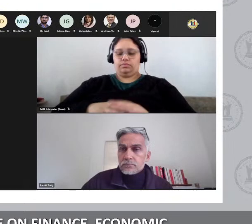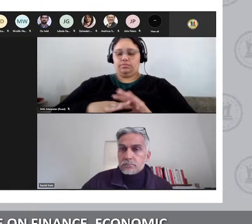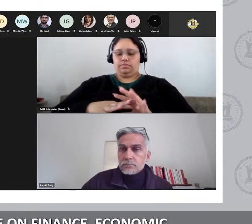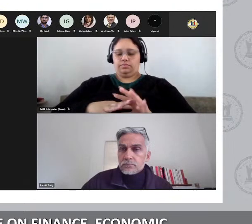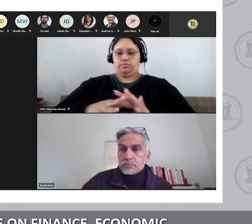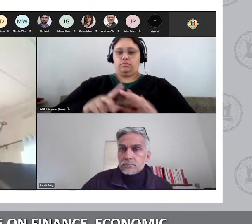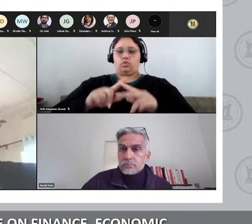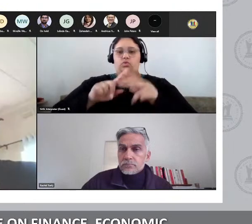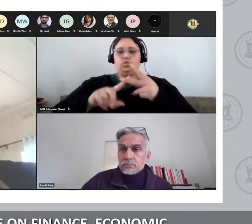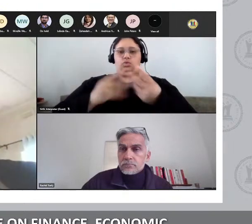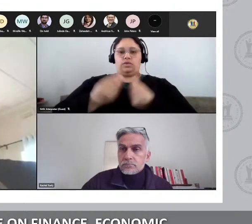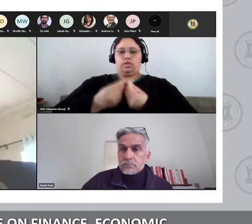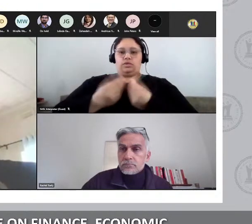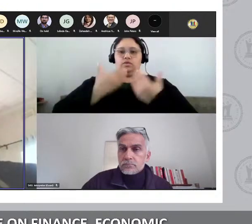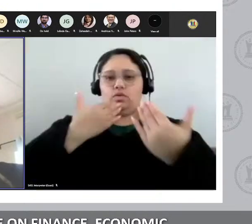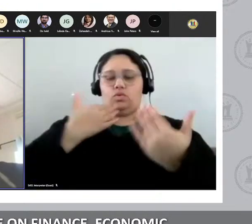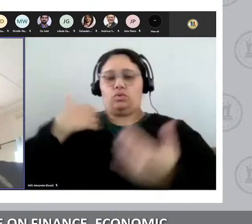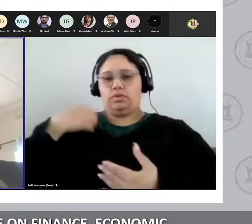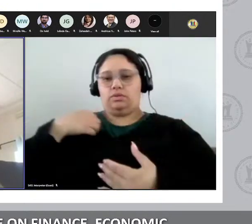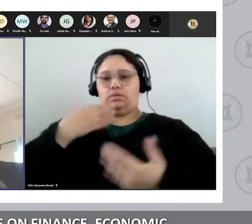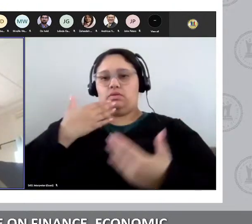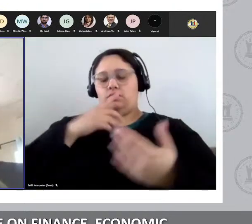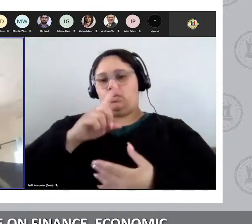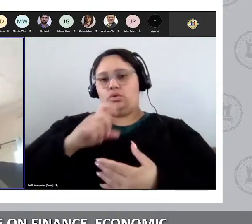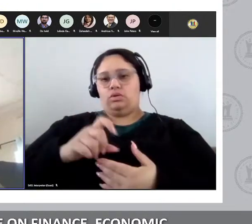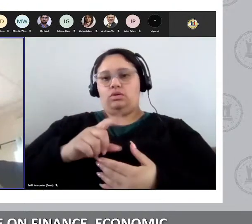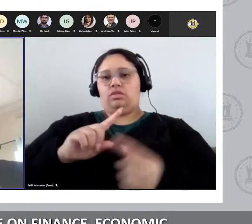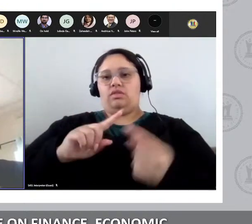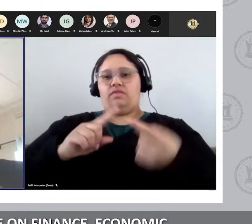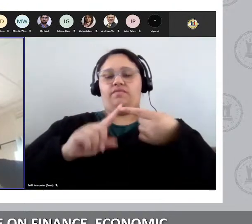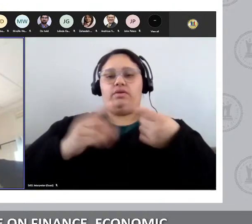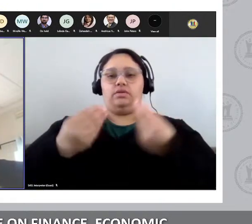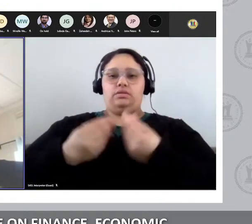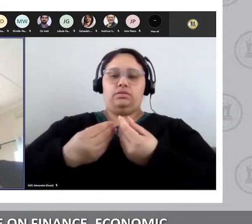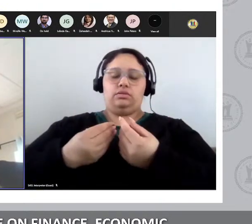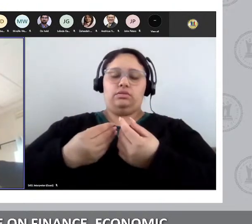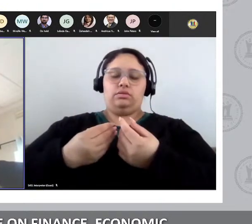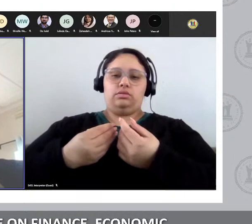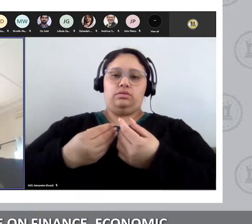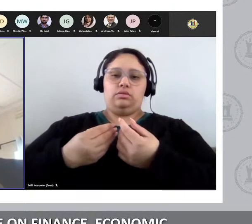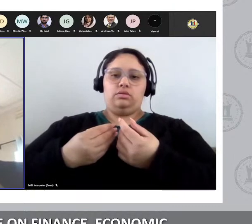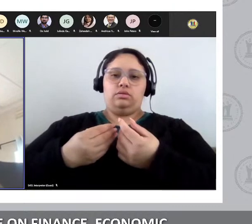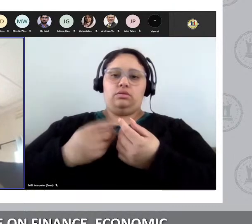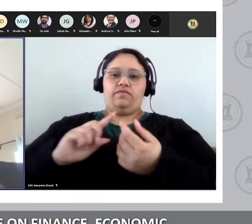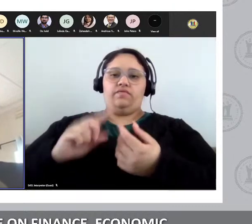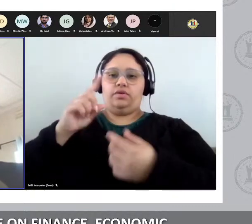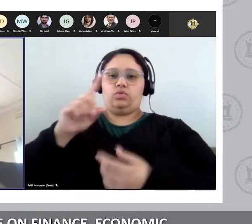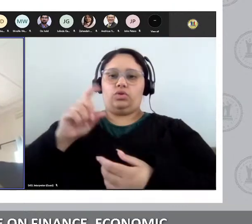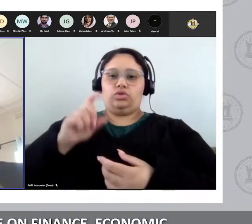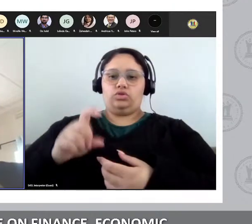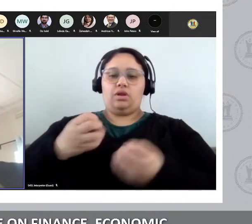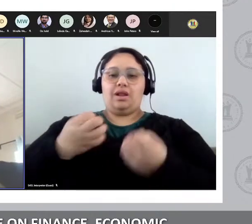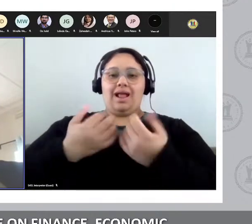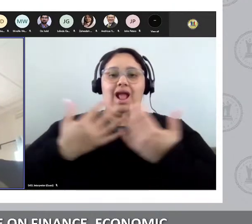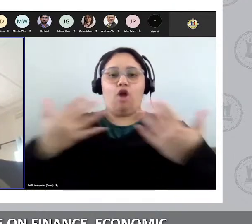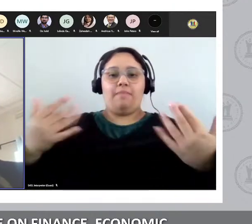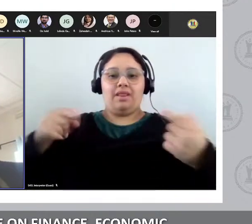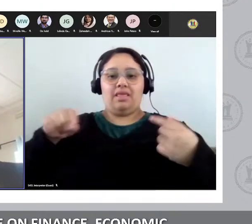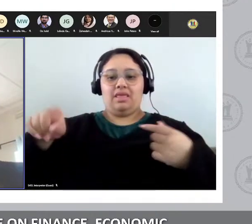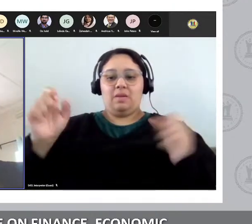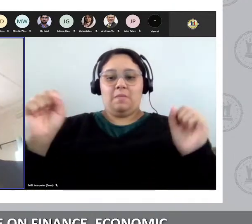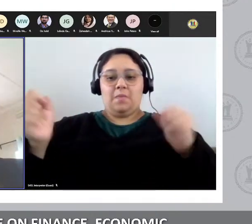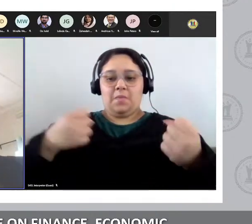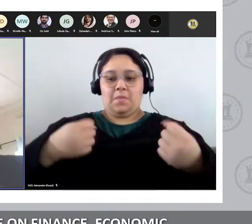things. Thank you, Minister. Thank you for the question. The first is that the first question is how many of them find